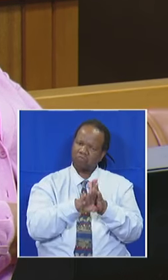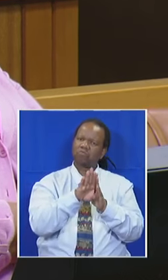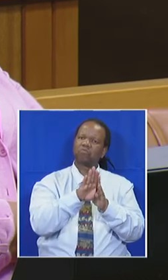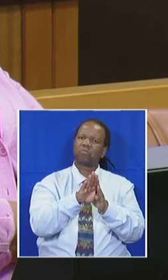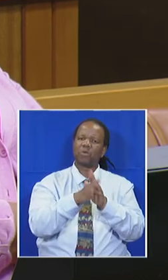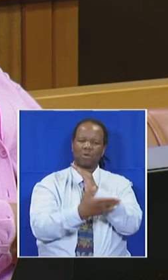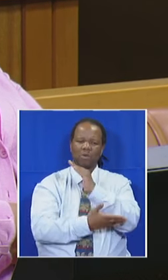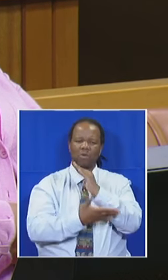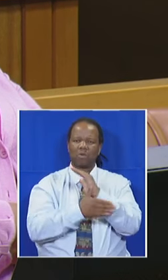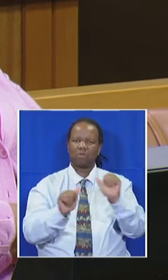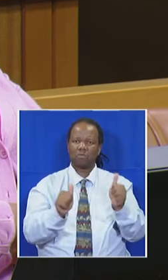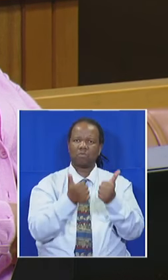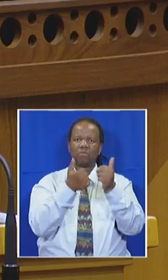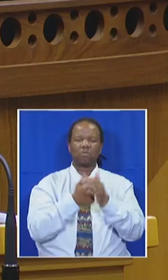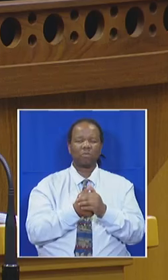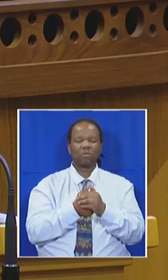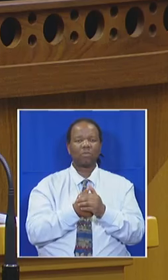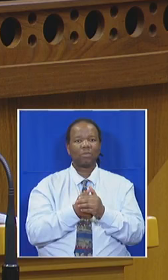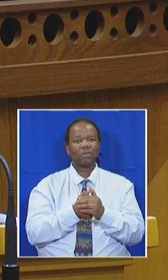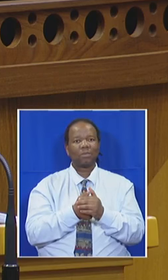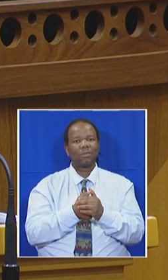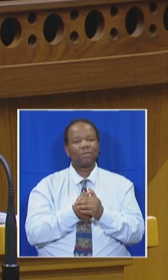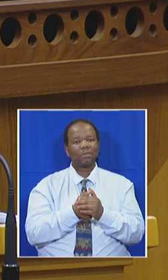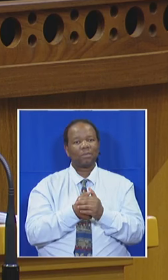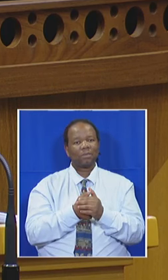Uyaqhubeka nokulungisa izikole